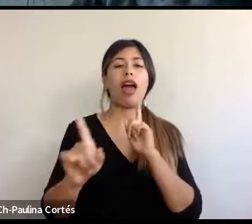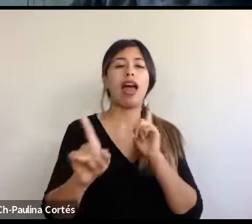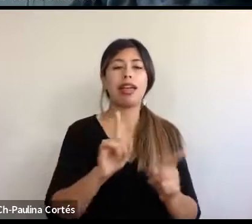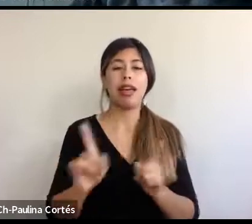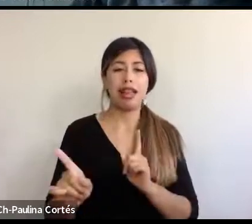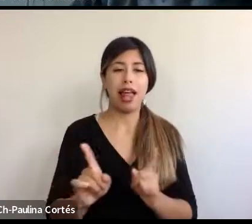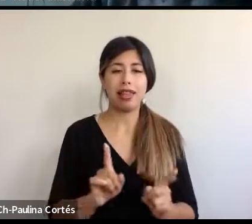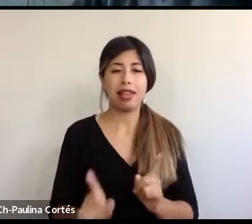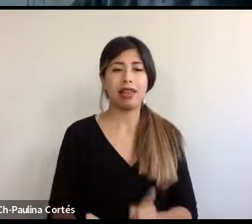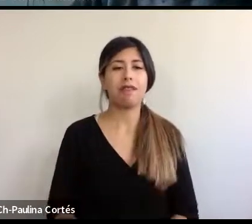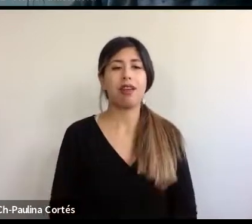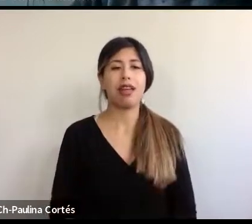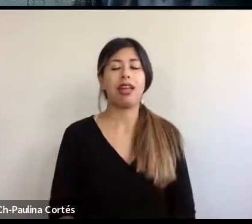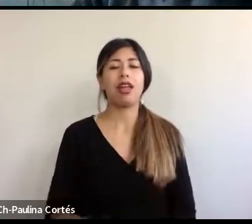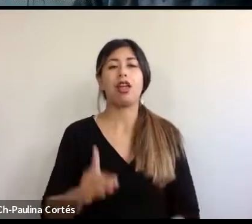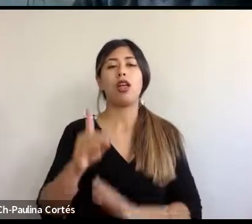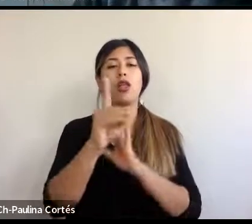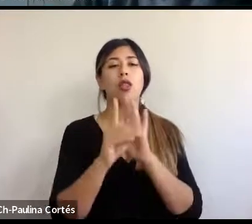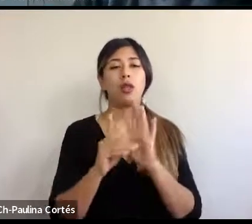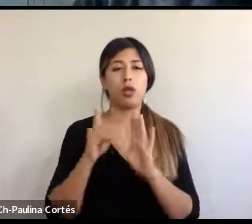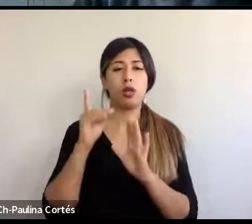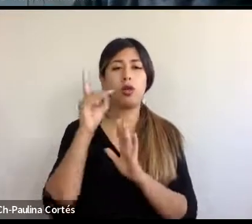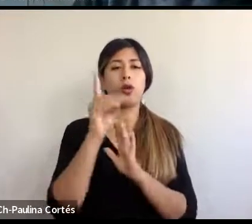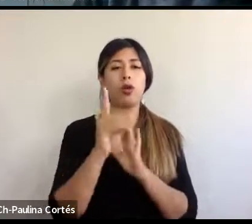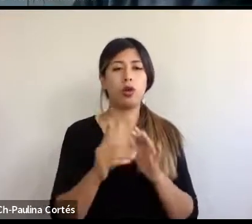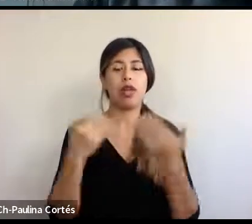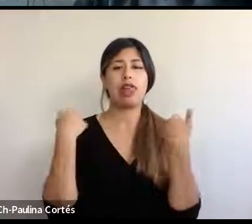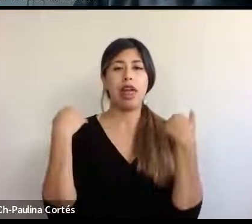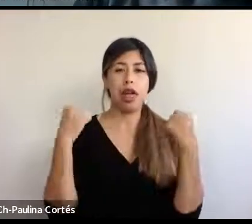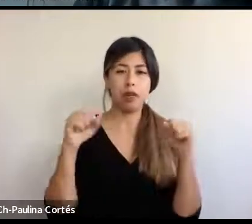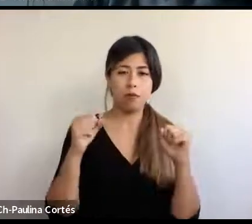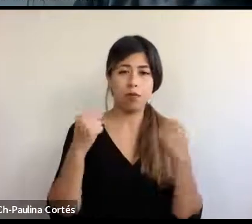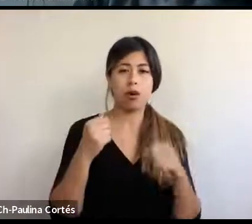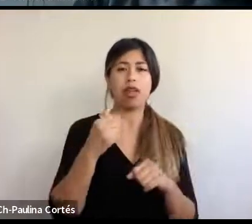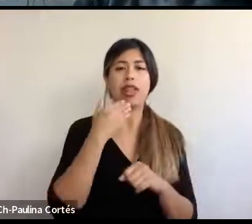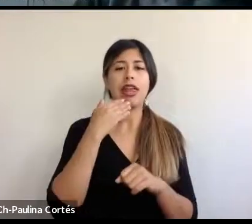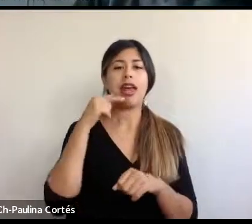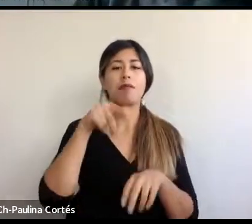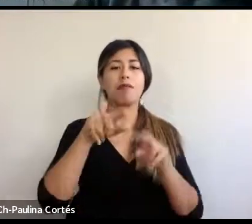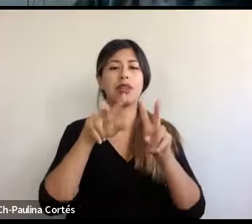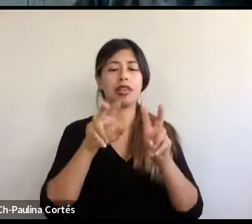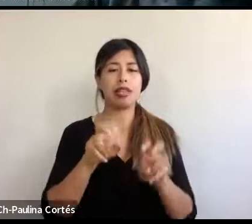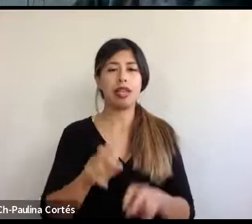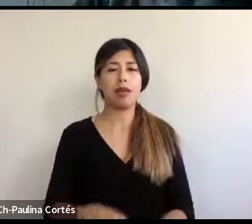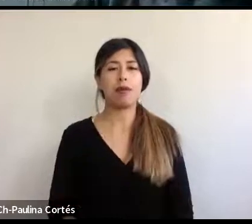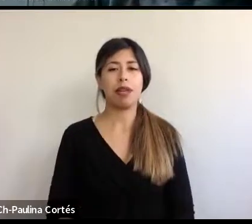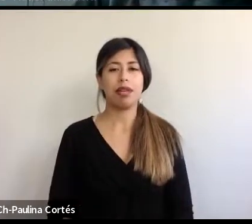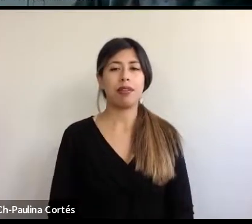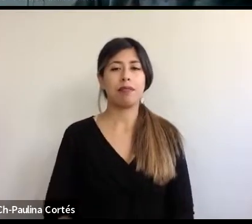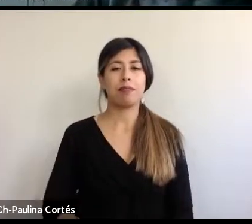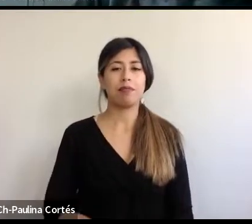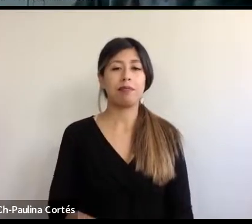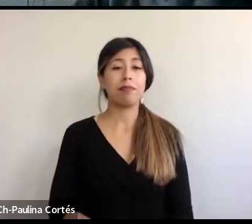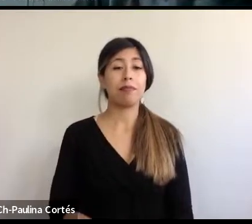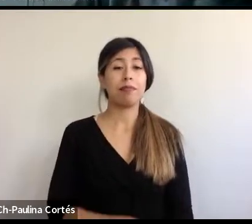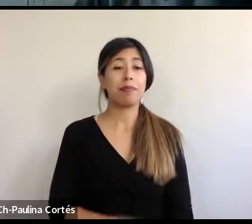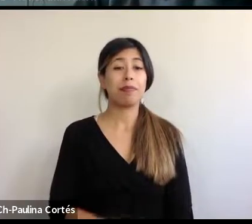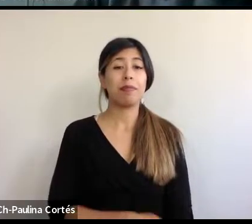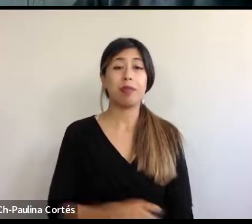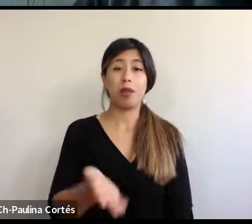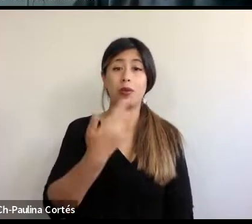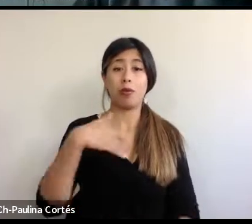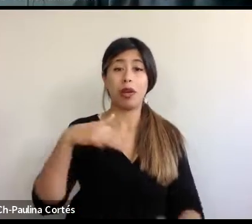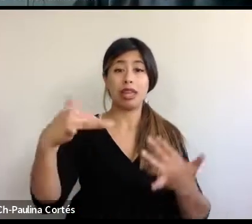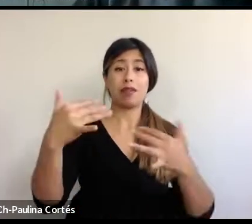documentaries connected to human rights can be included there. So this is kind of a relief for our audience. And we will also,